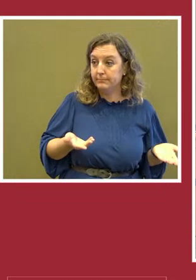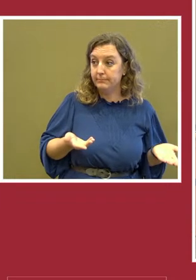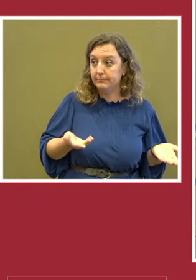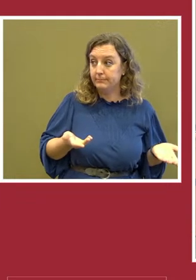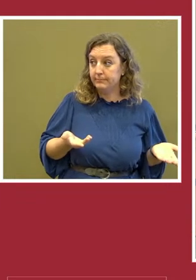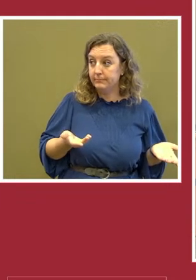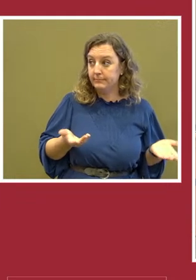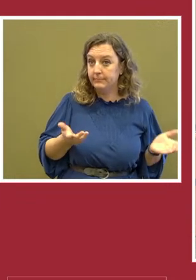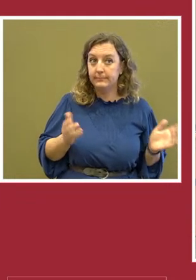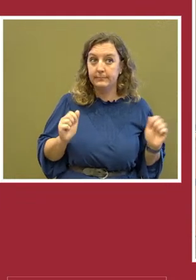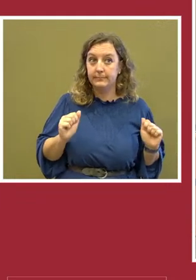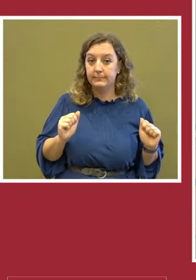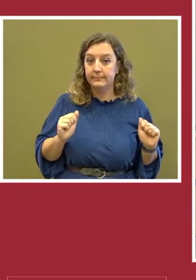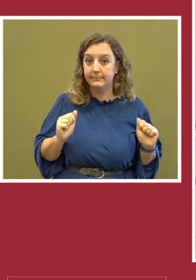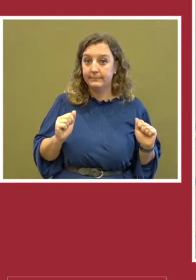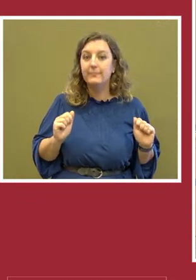board?